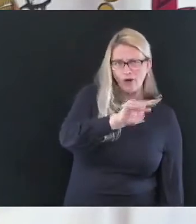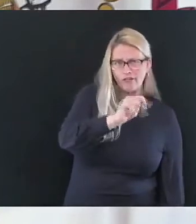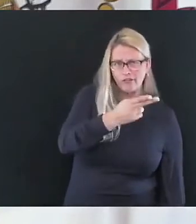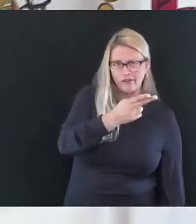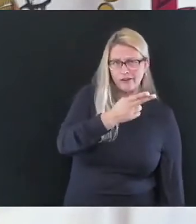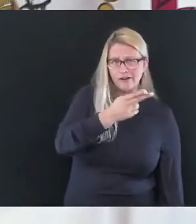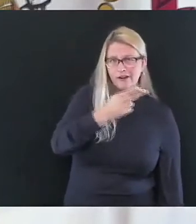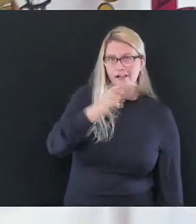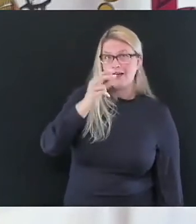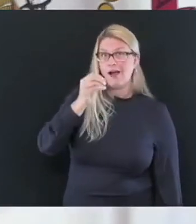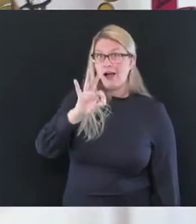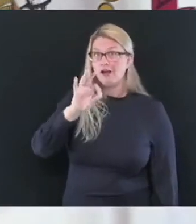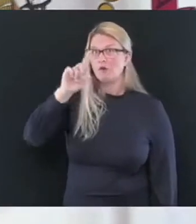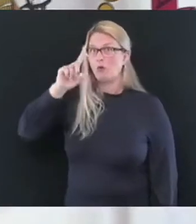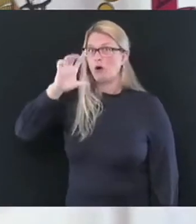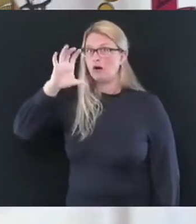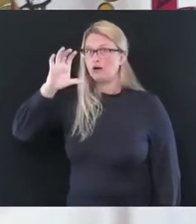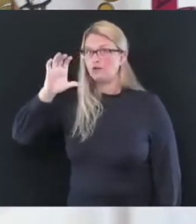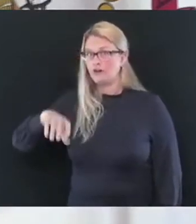1/100%.